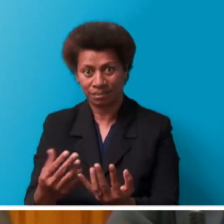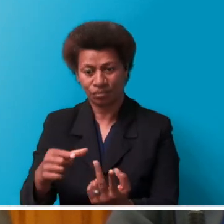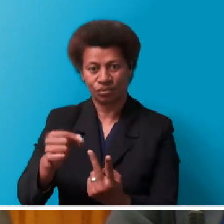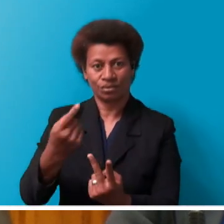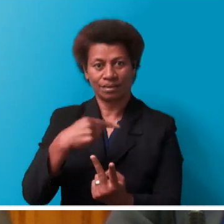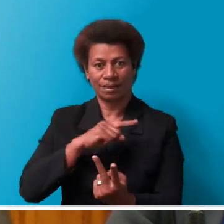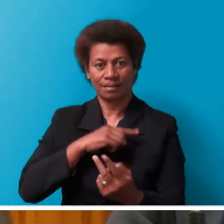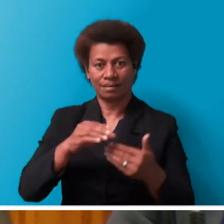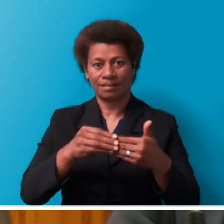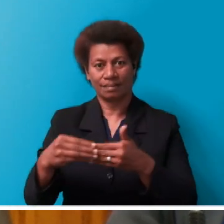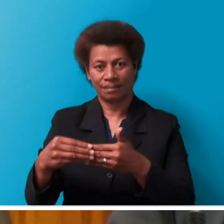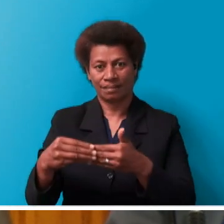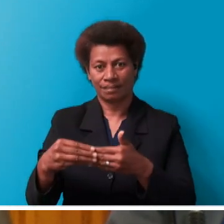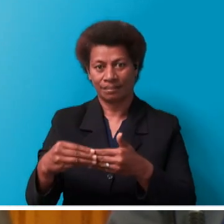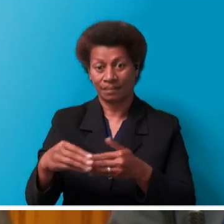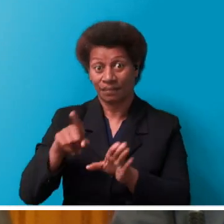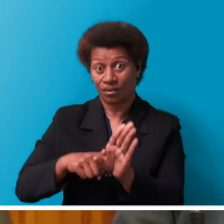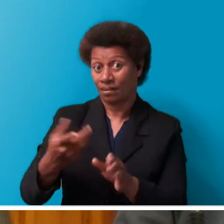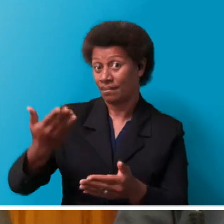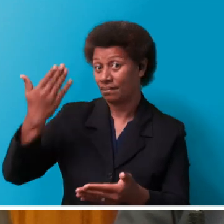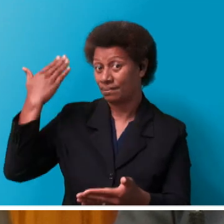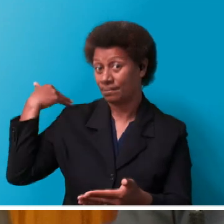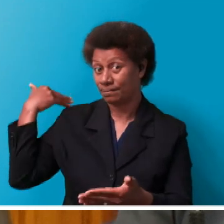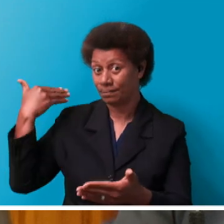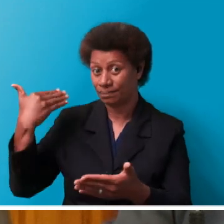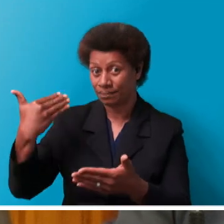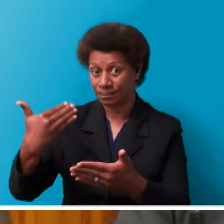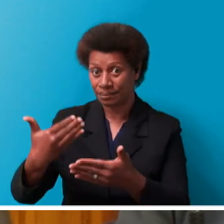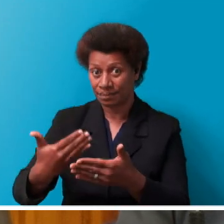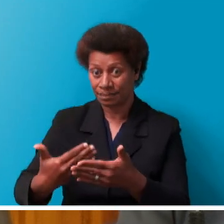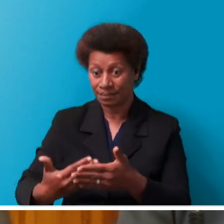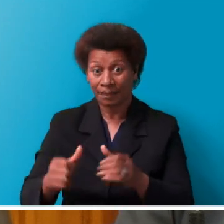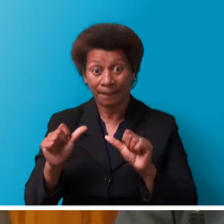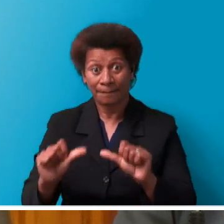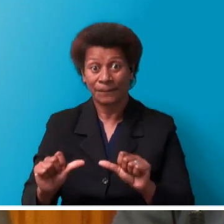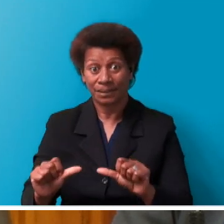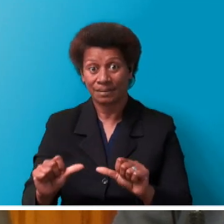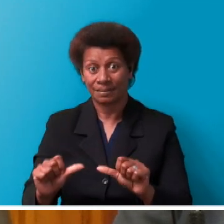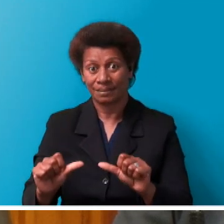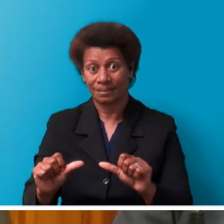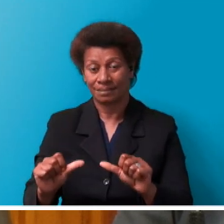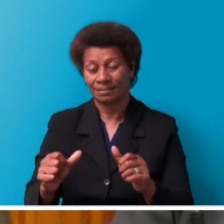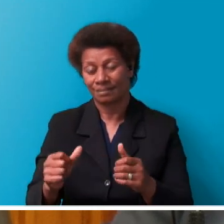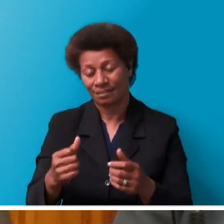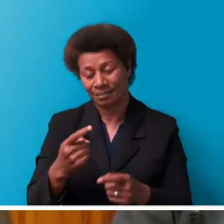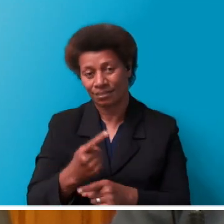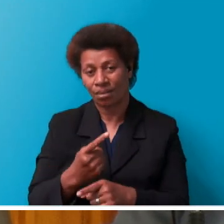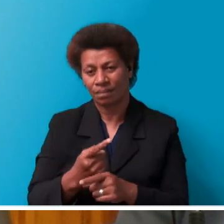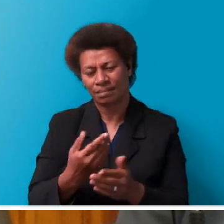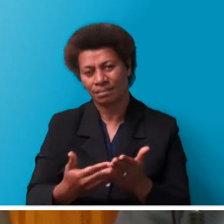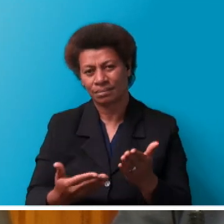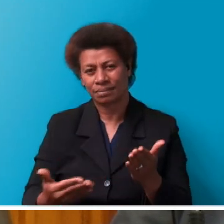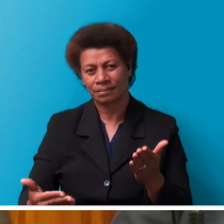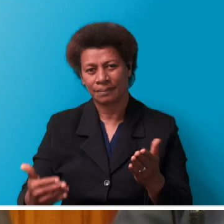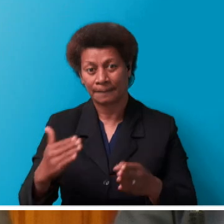Over the years, His Excellency and his predecessors' addresses have called